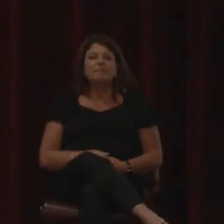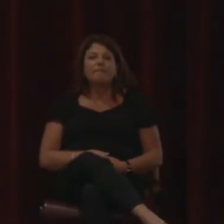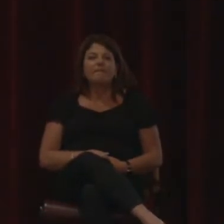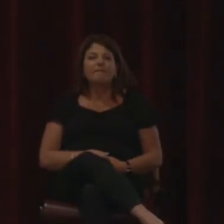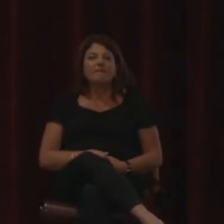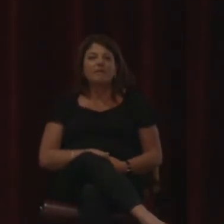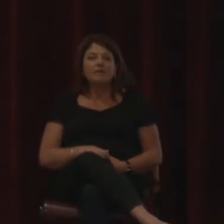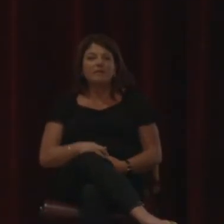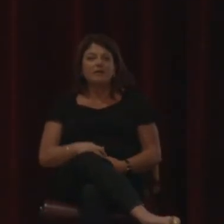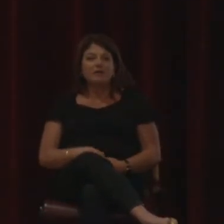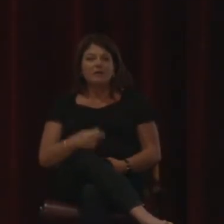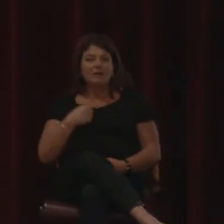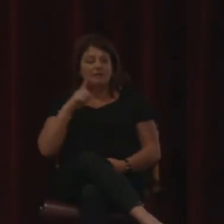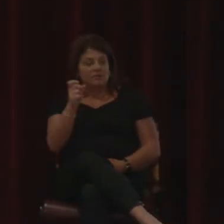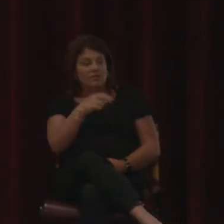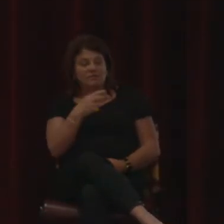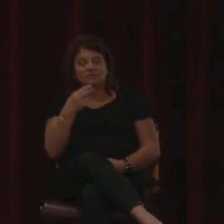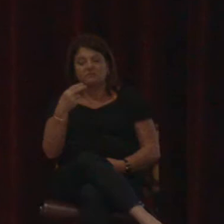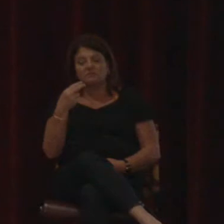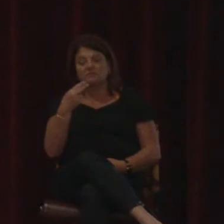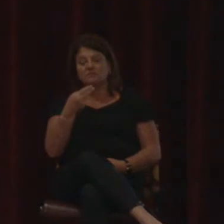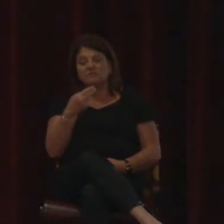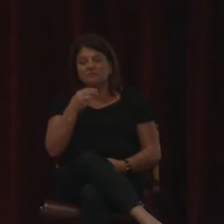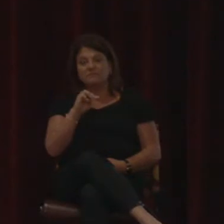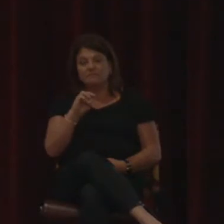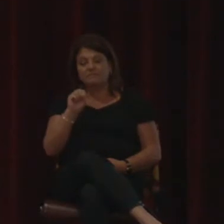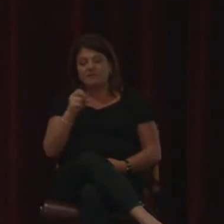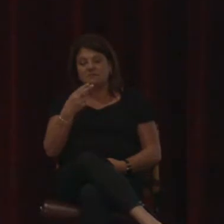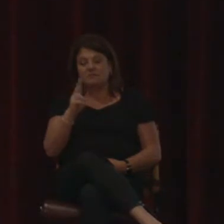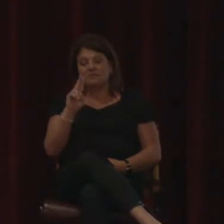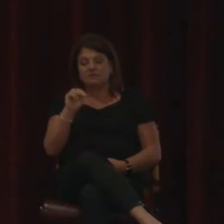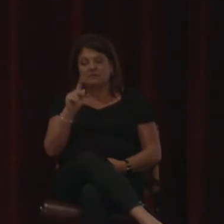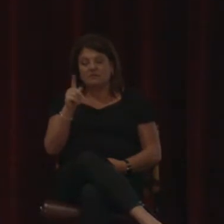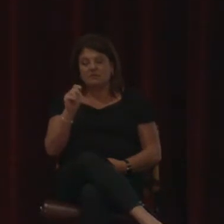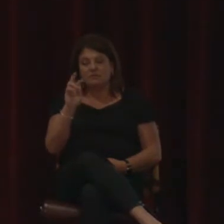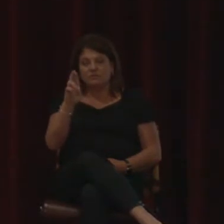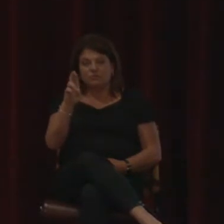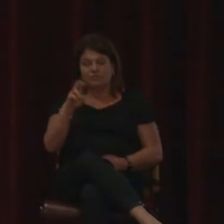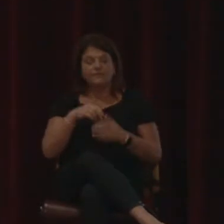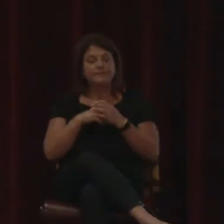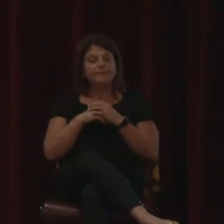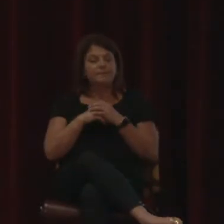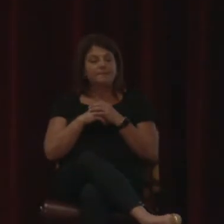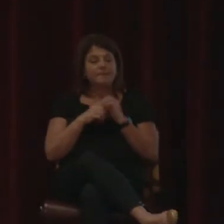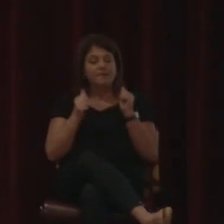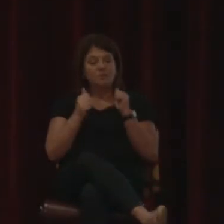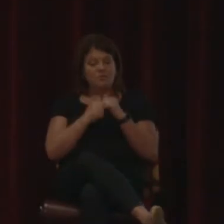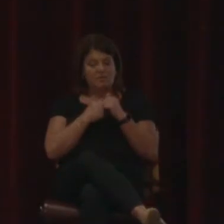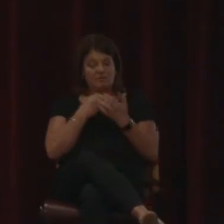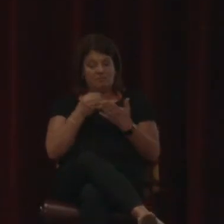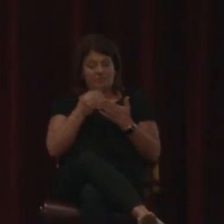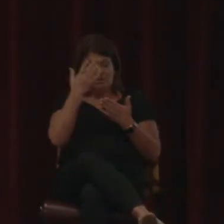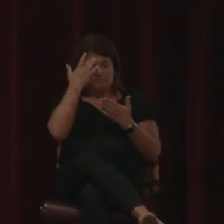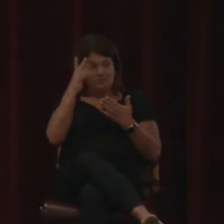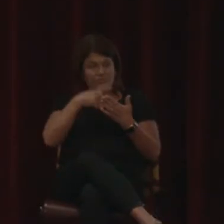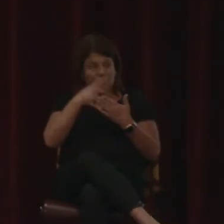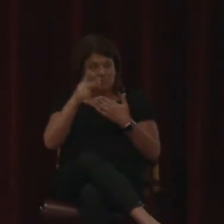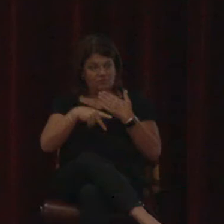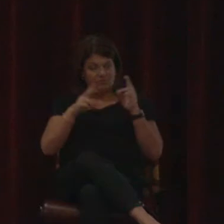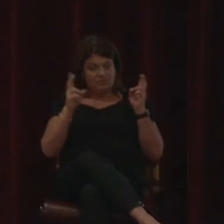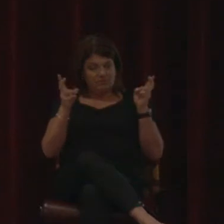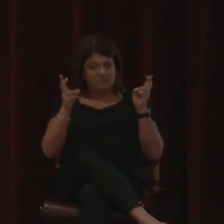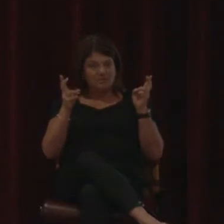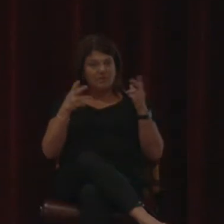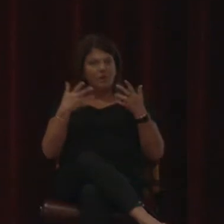This question is for Ms. Hunter. With the Money Smart program, what is